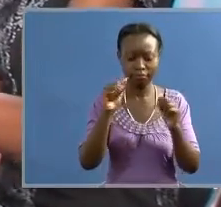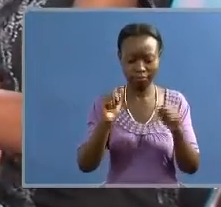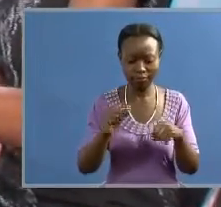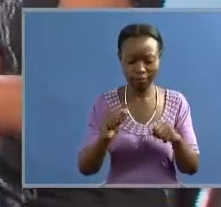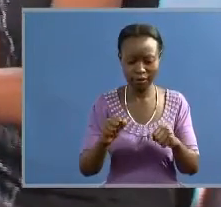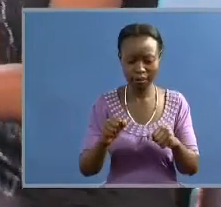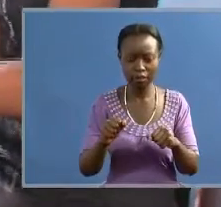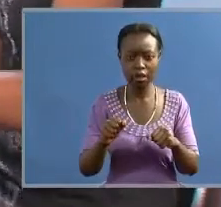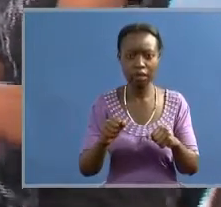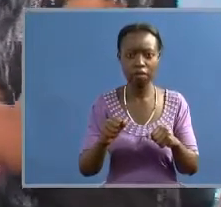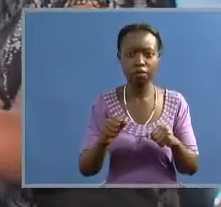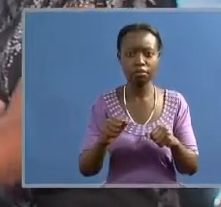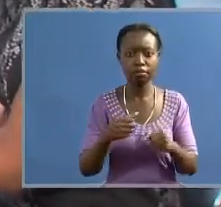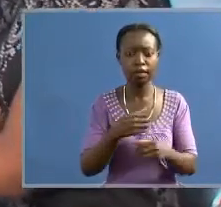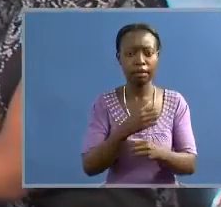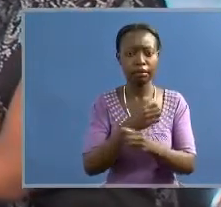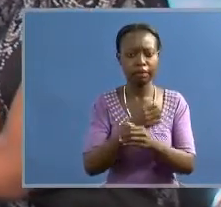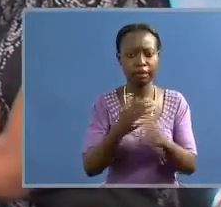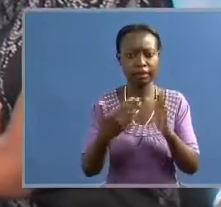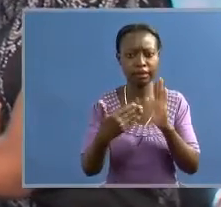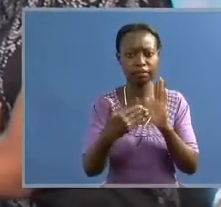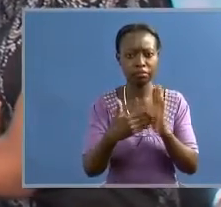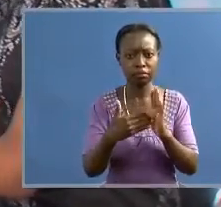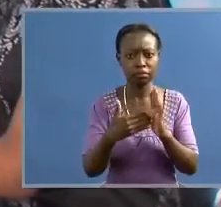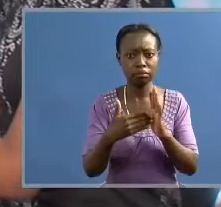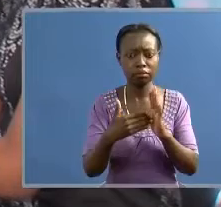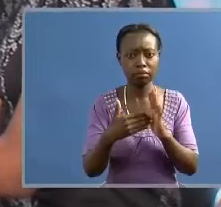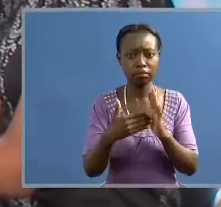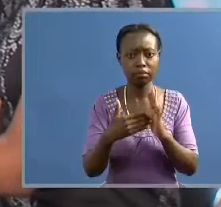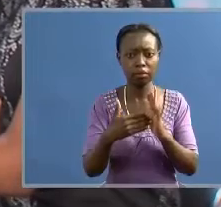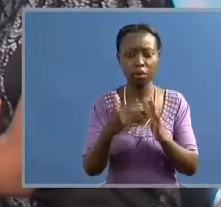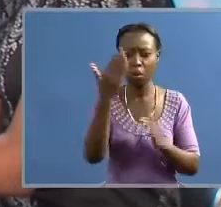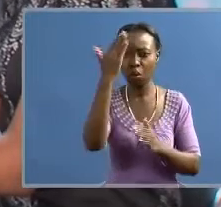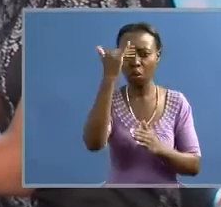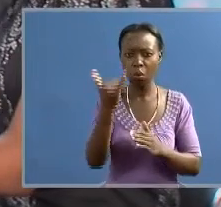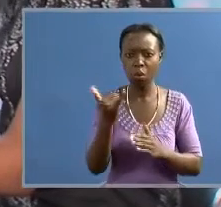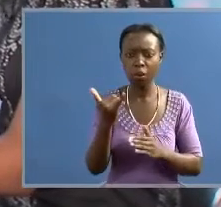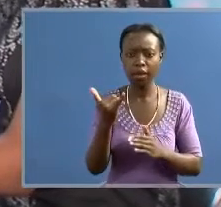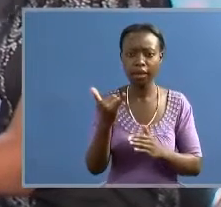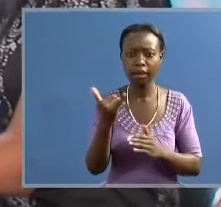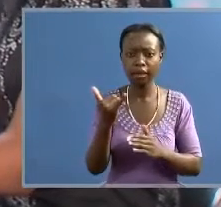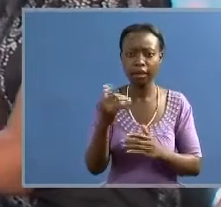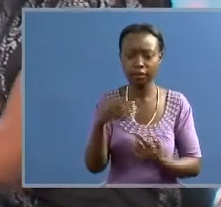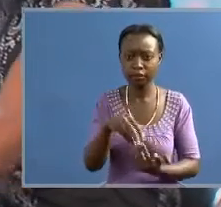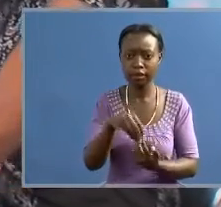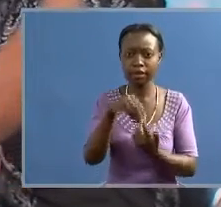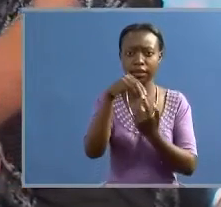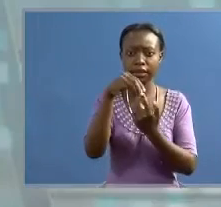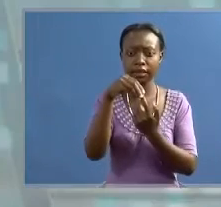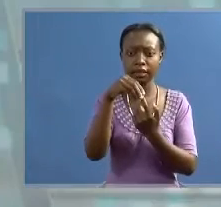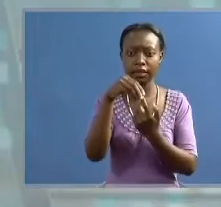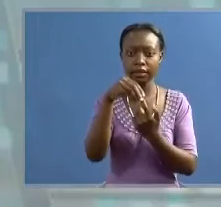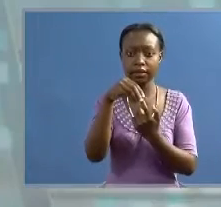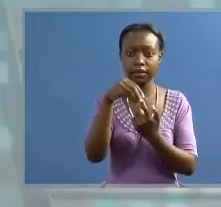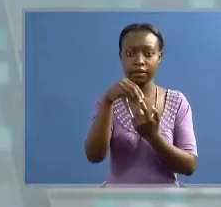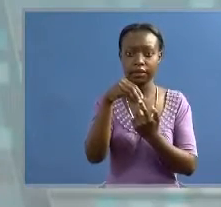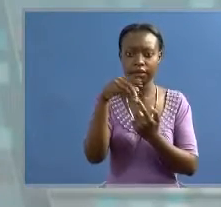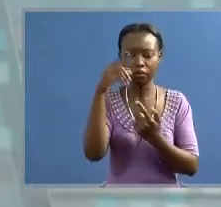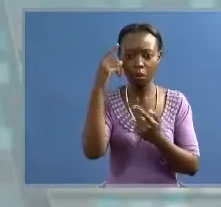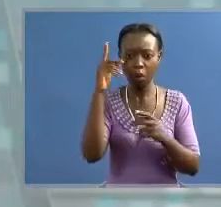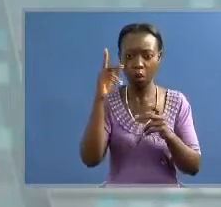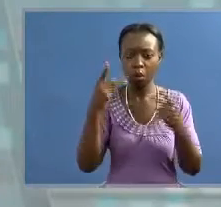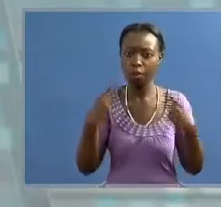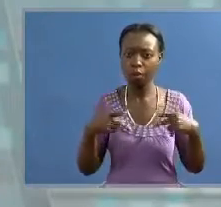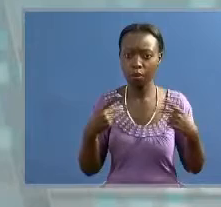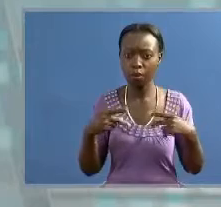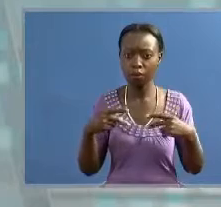breathing, and automatically you get tested for coronavirus. Why is it so that it's very specific, for very specific persons,